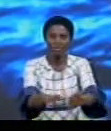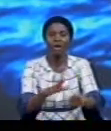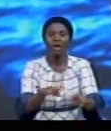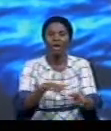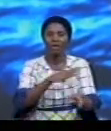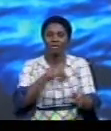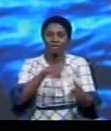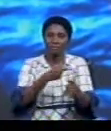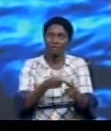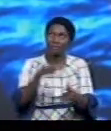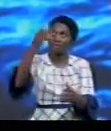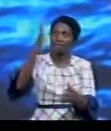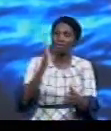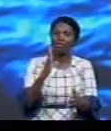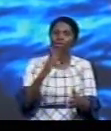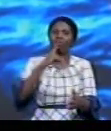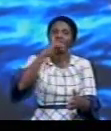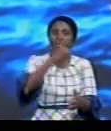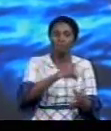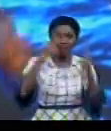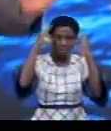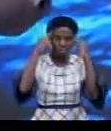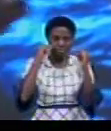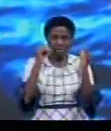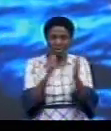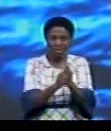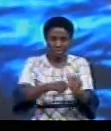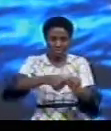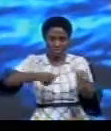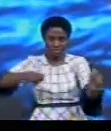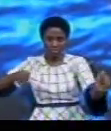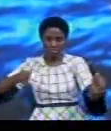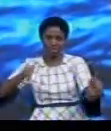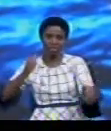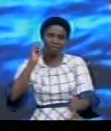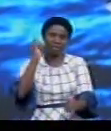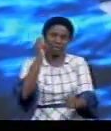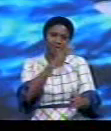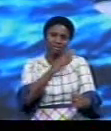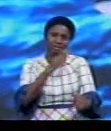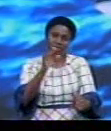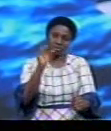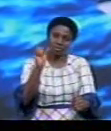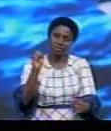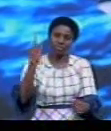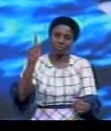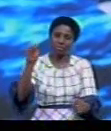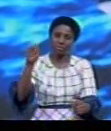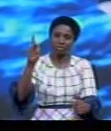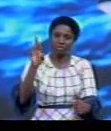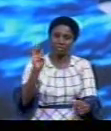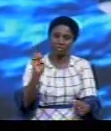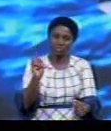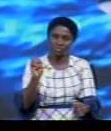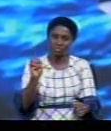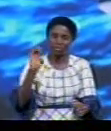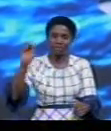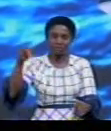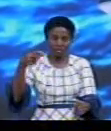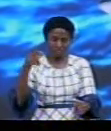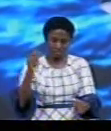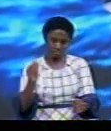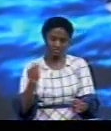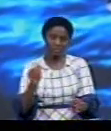again. Stretch it. And the water closed up on them. They fight, they will